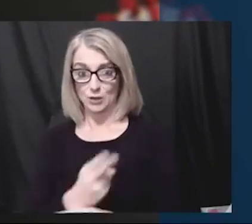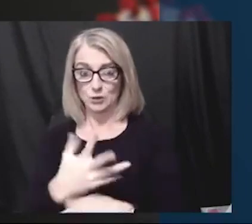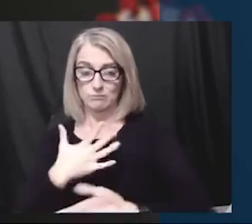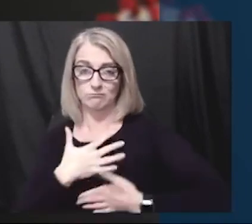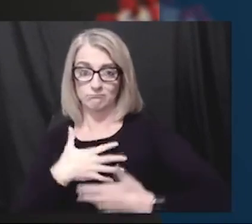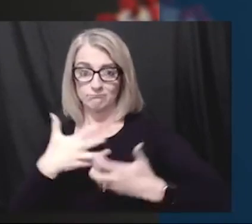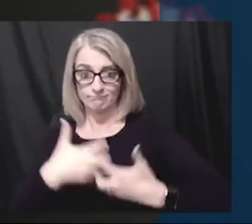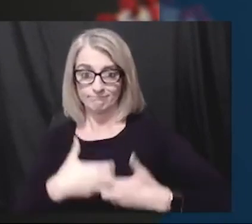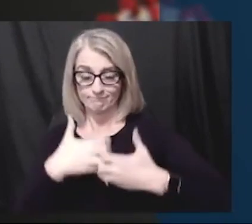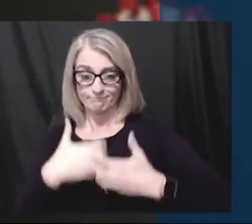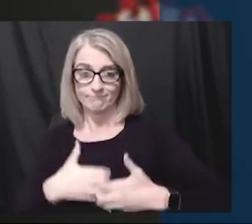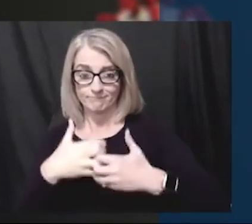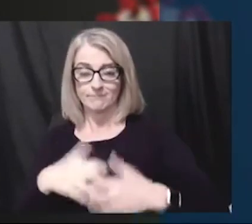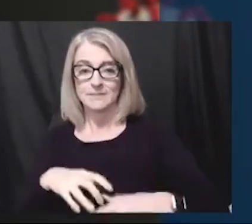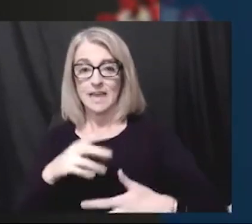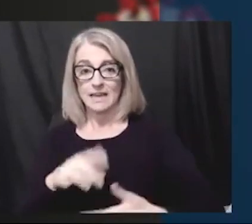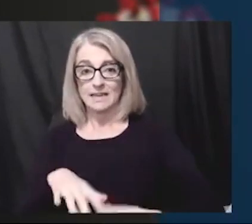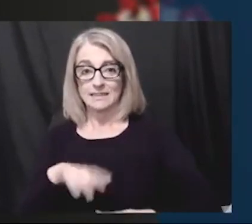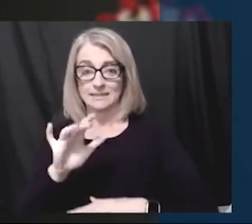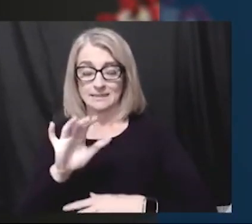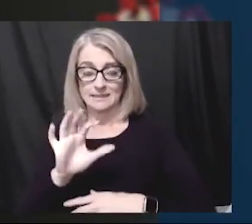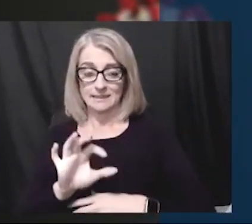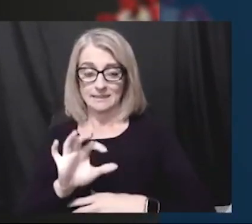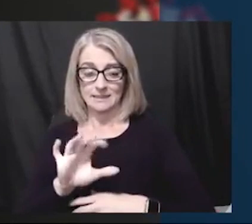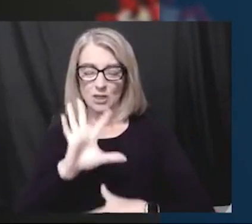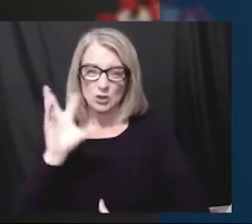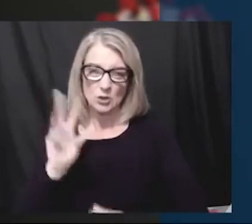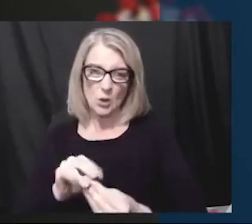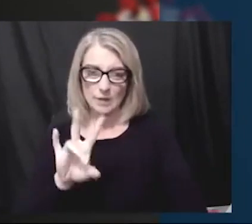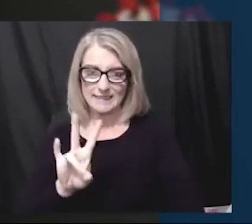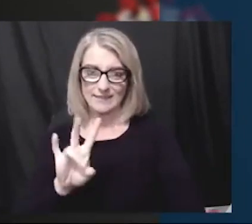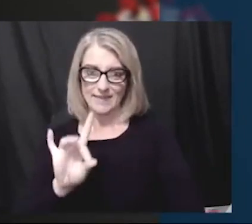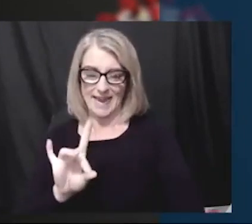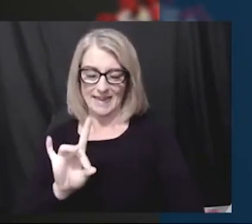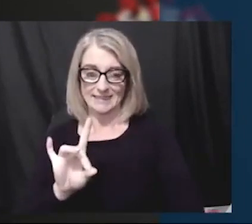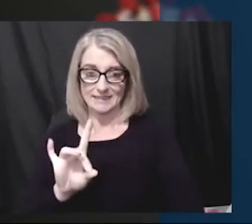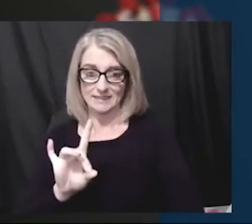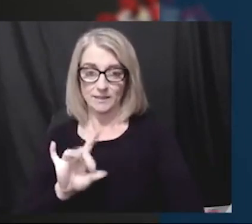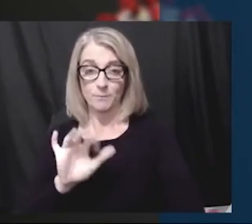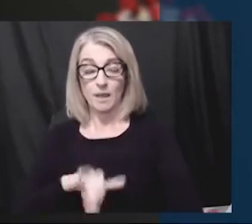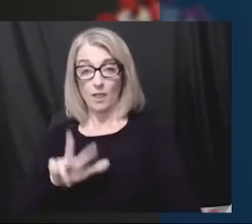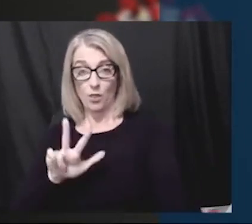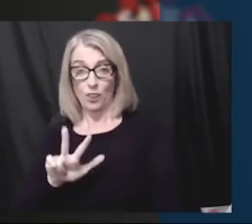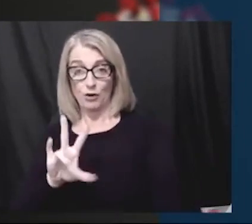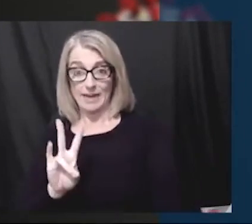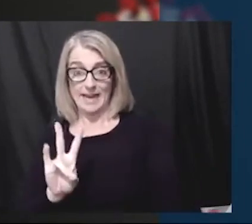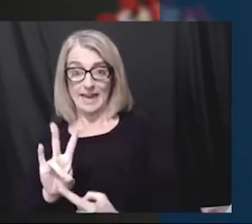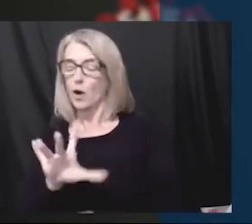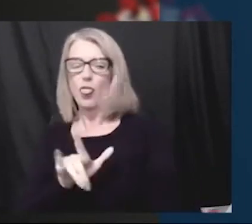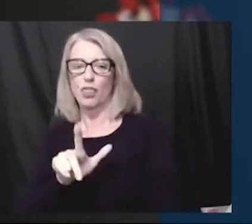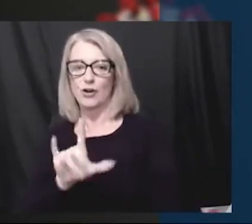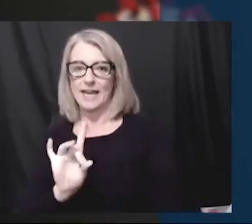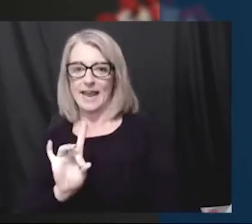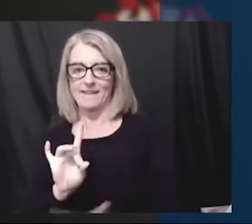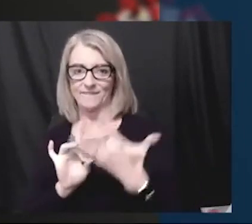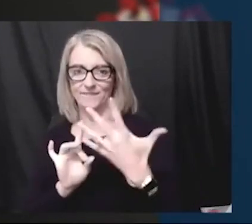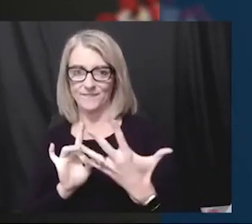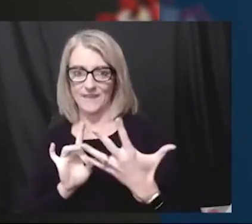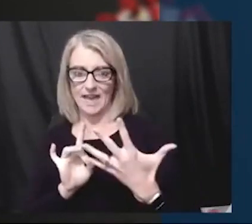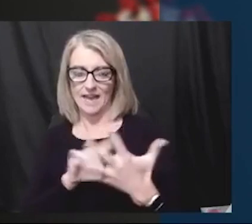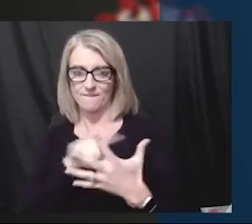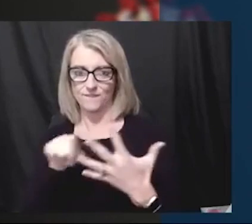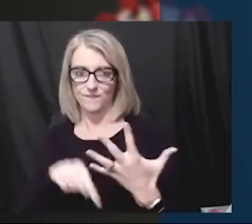come those over 65 aren't all dropping dead from vaccination when over 80% of those over 65 have had vaccination